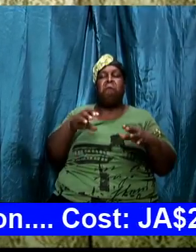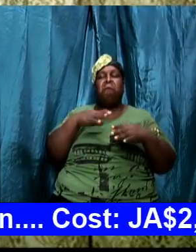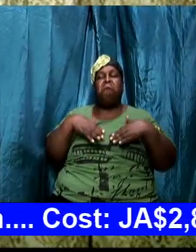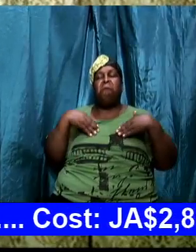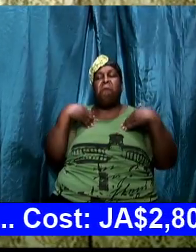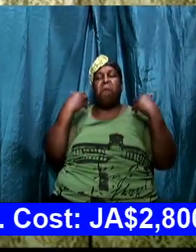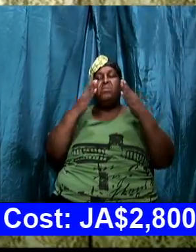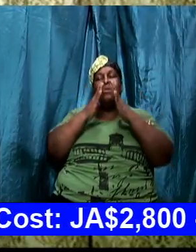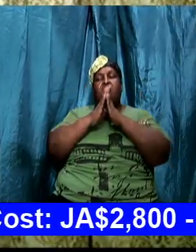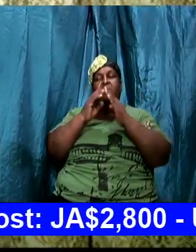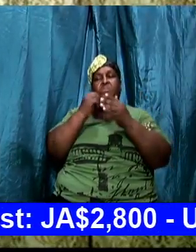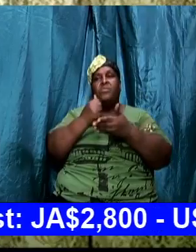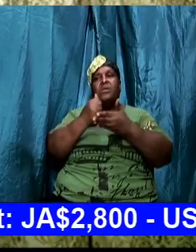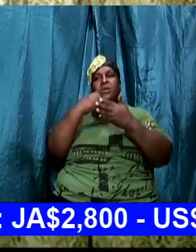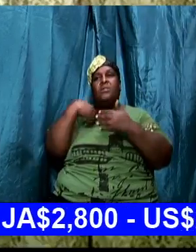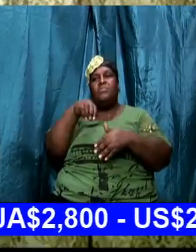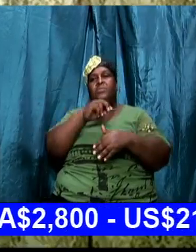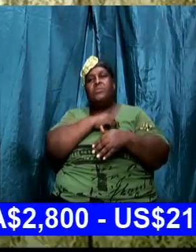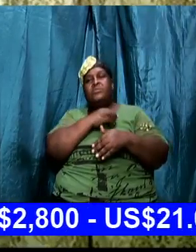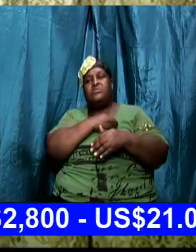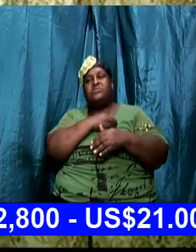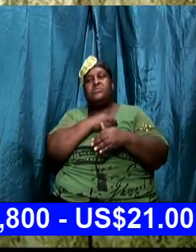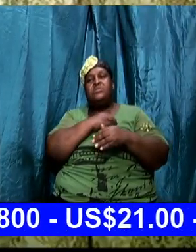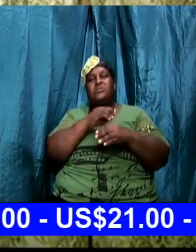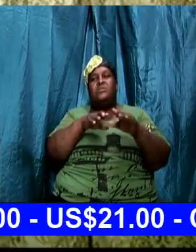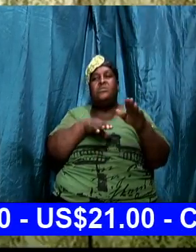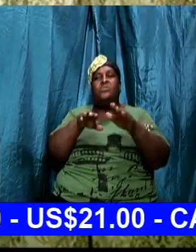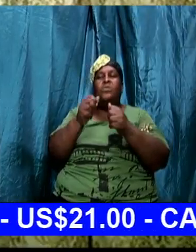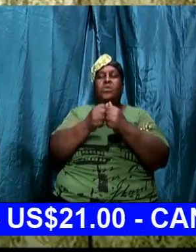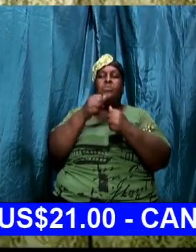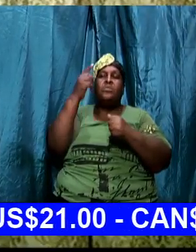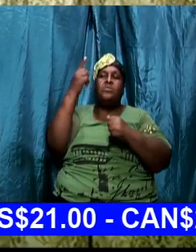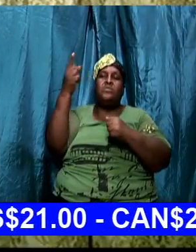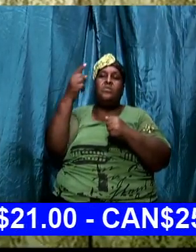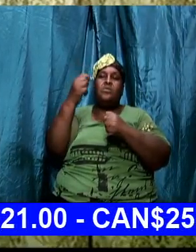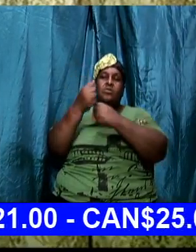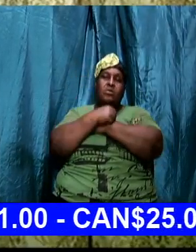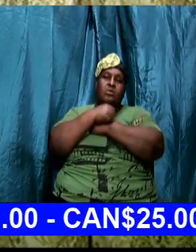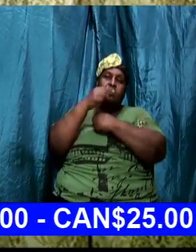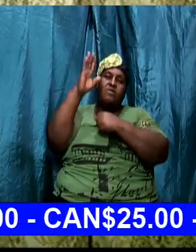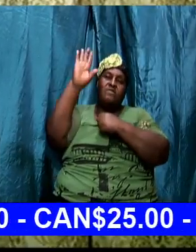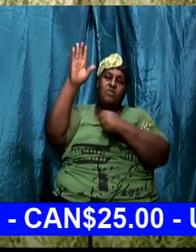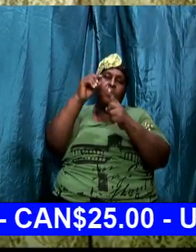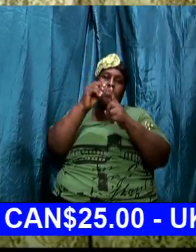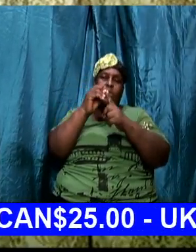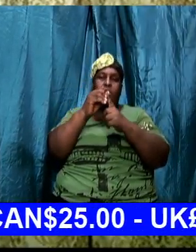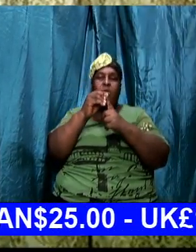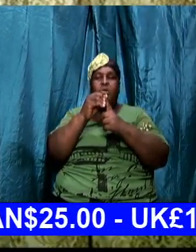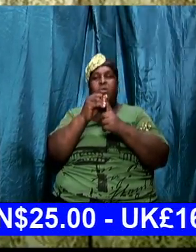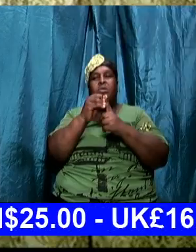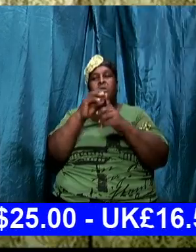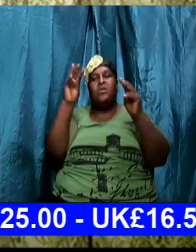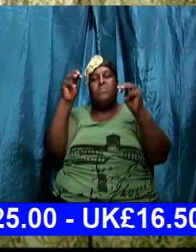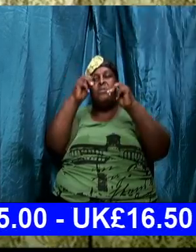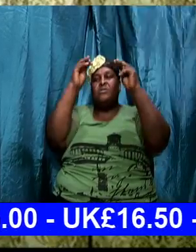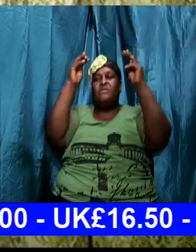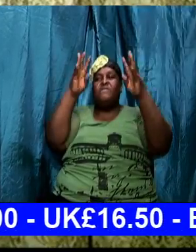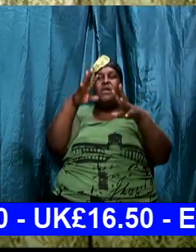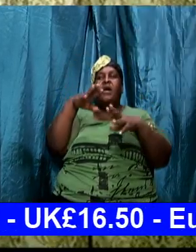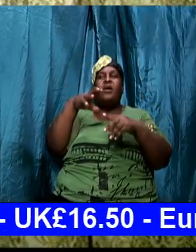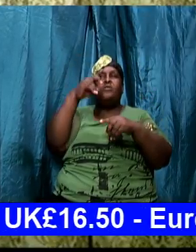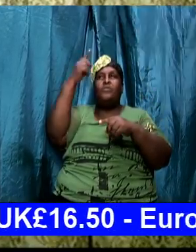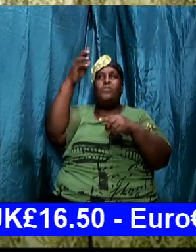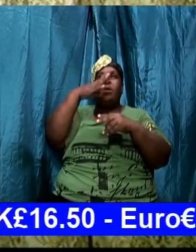pray that you will help us, Lord, to walk with you, to love your words, to magnify you